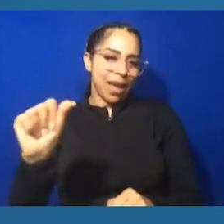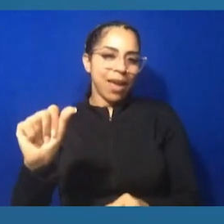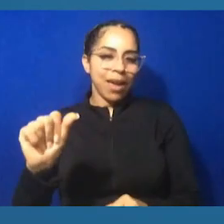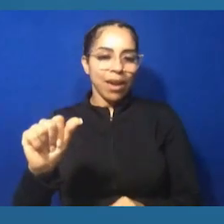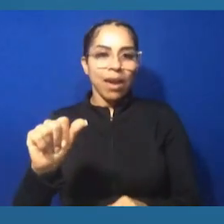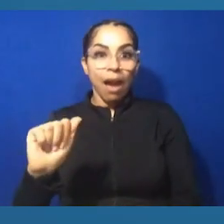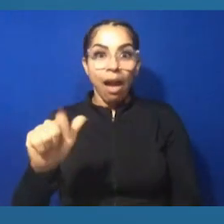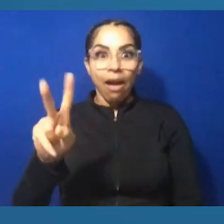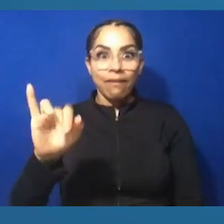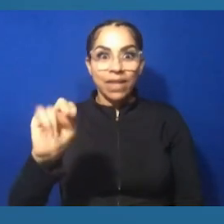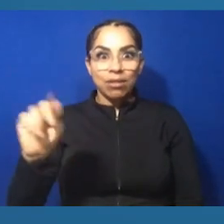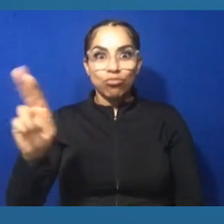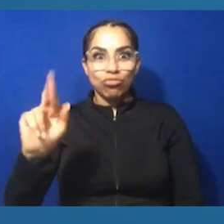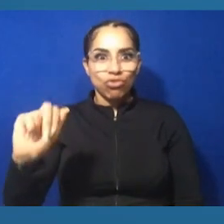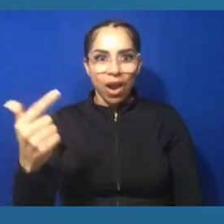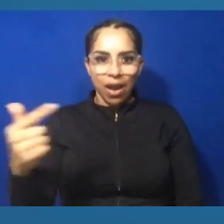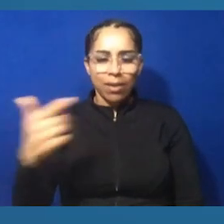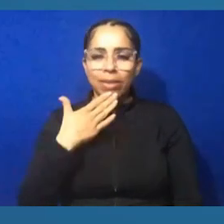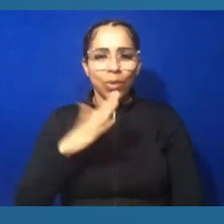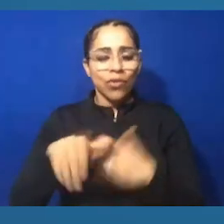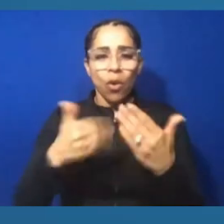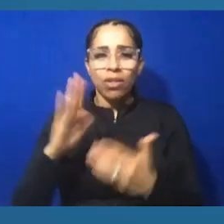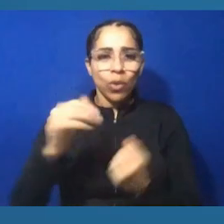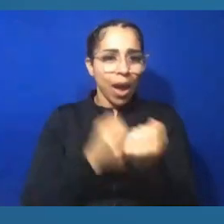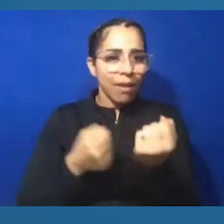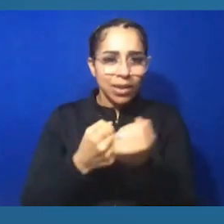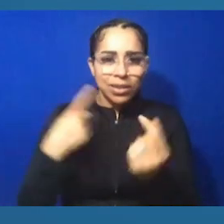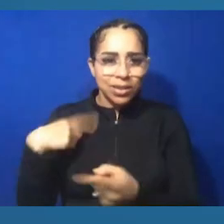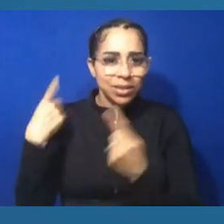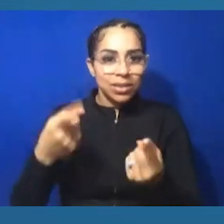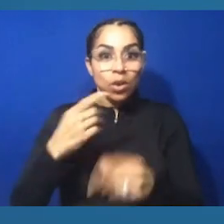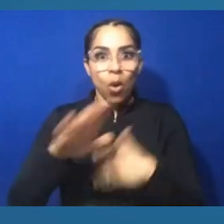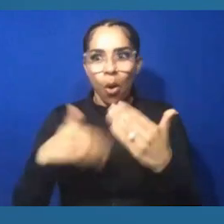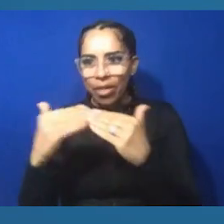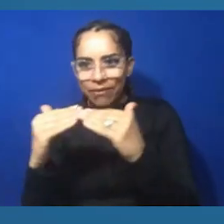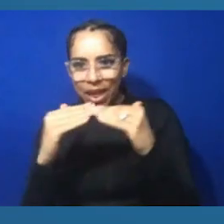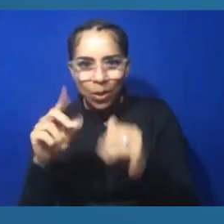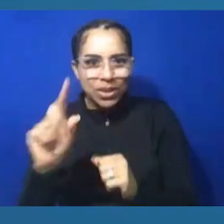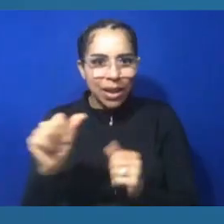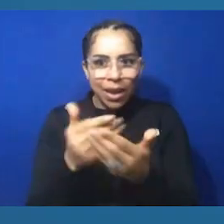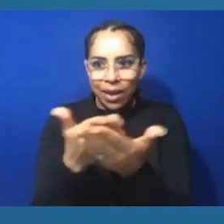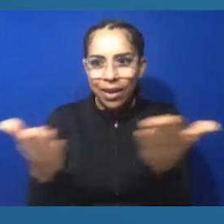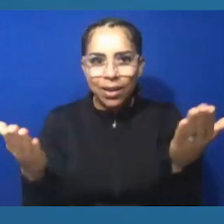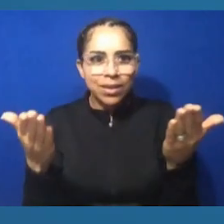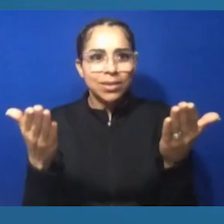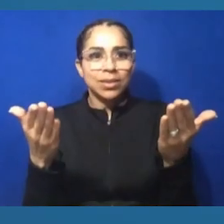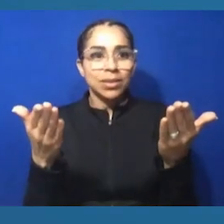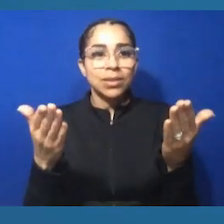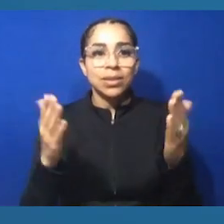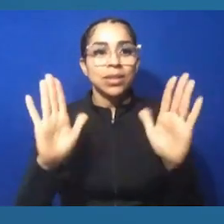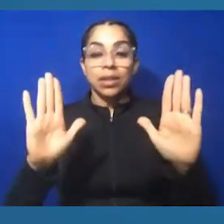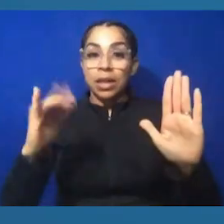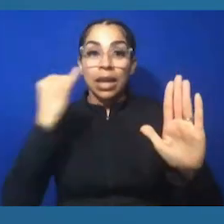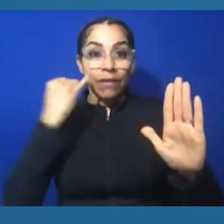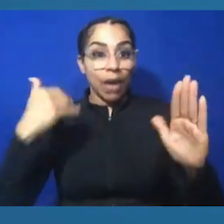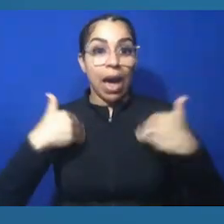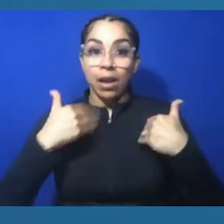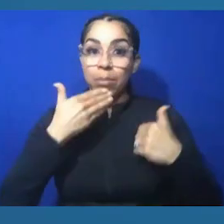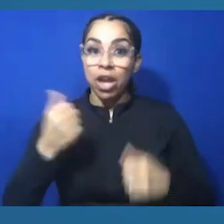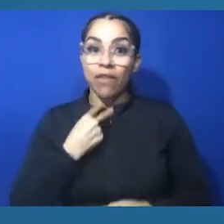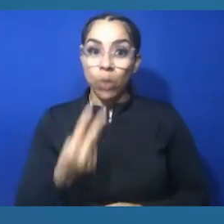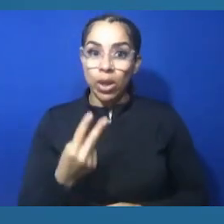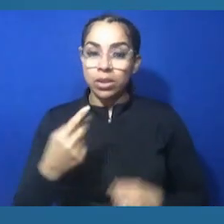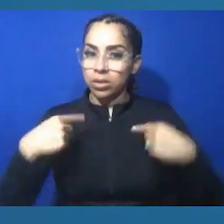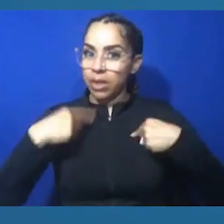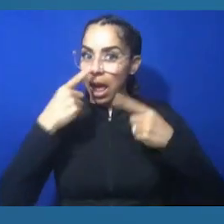for all your advocacy, and all of our fellow DAs. If I had a better voice, this is only allergies. I'm not contagious. Everybody looks